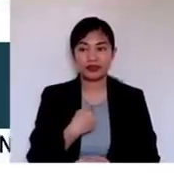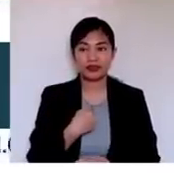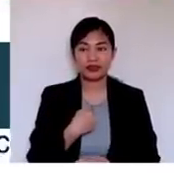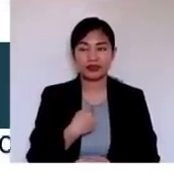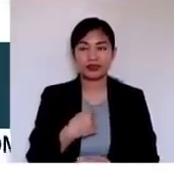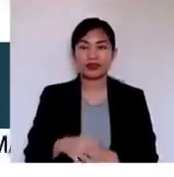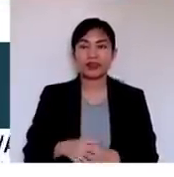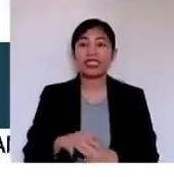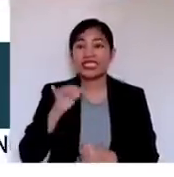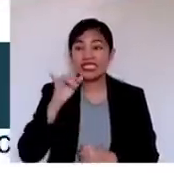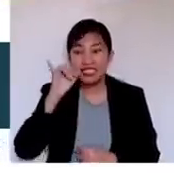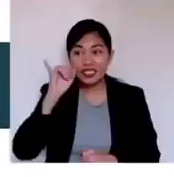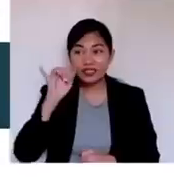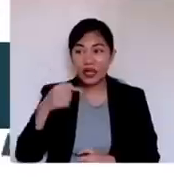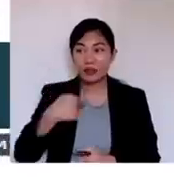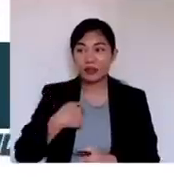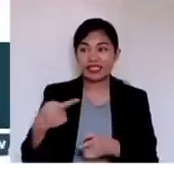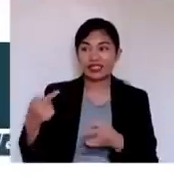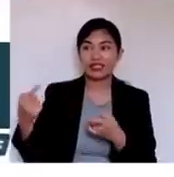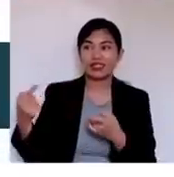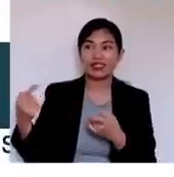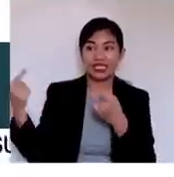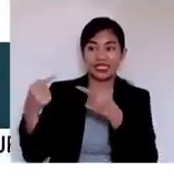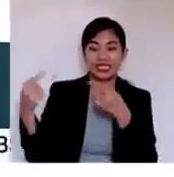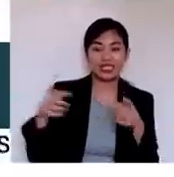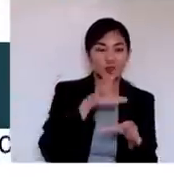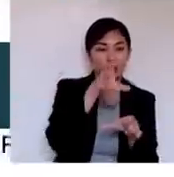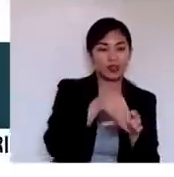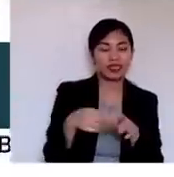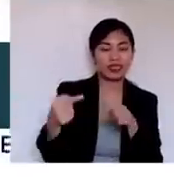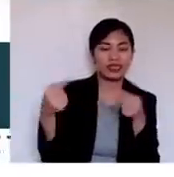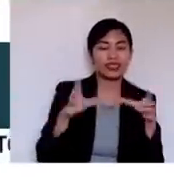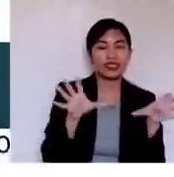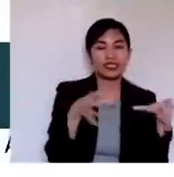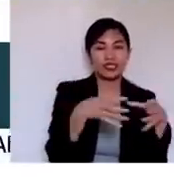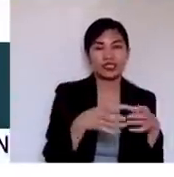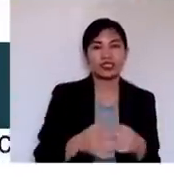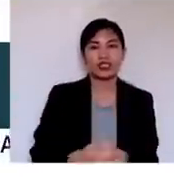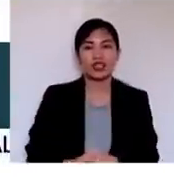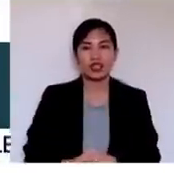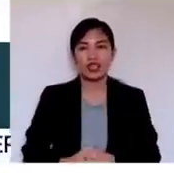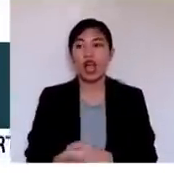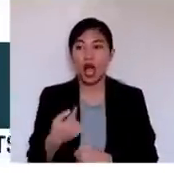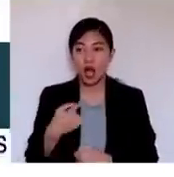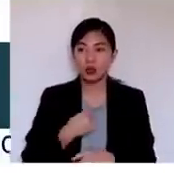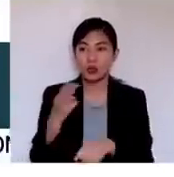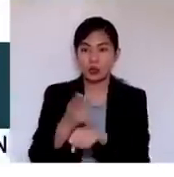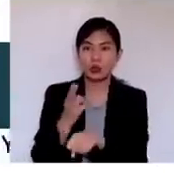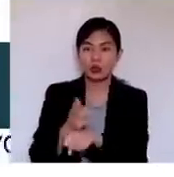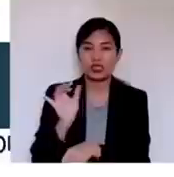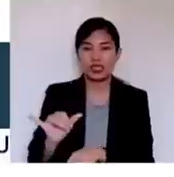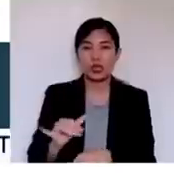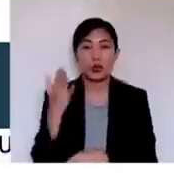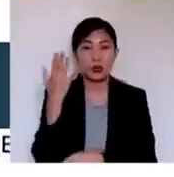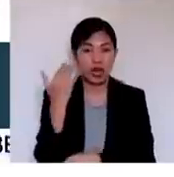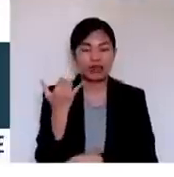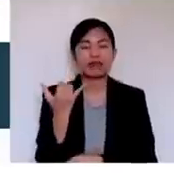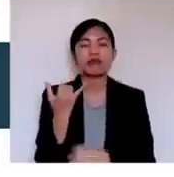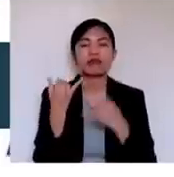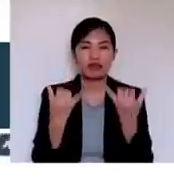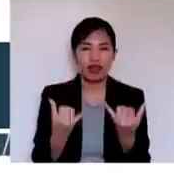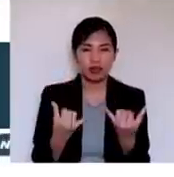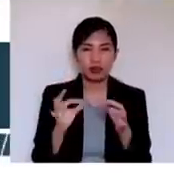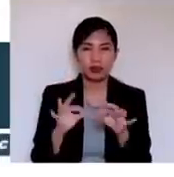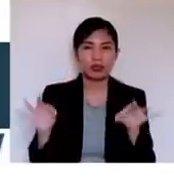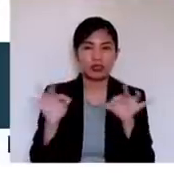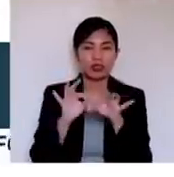other presidential candidates against Marcos Jr., I would leverage greatly on this, because now is the time to start eating